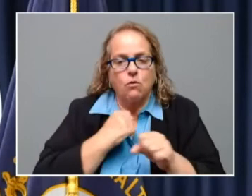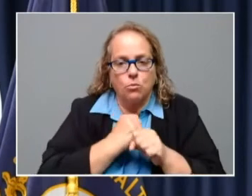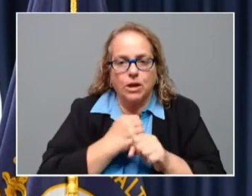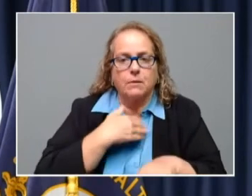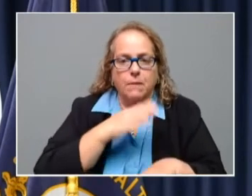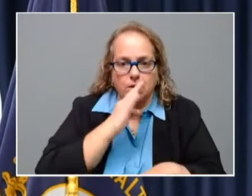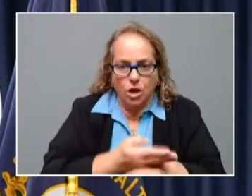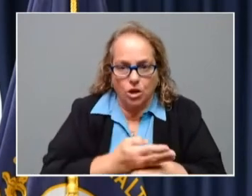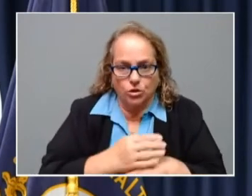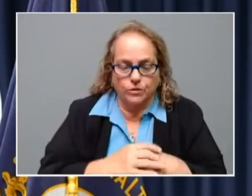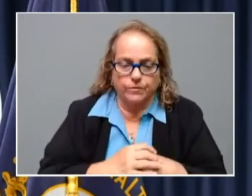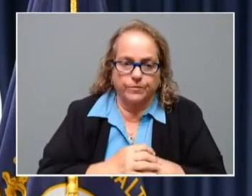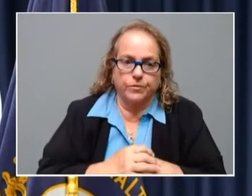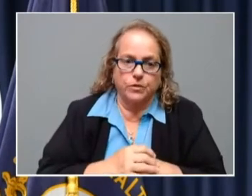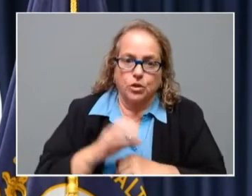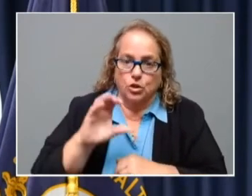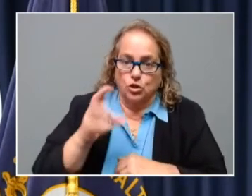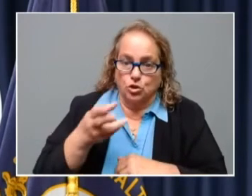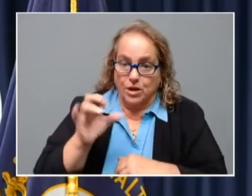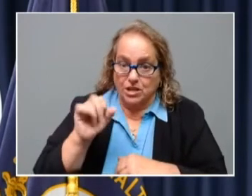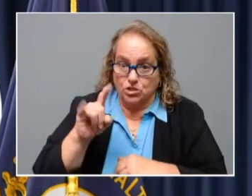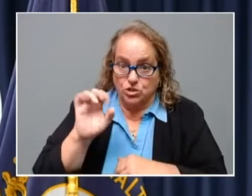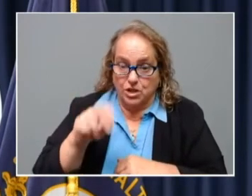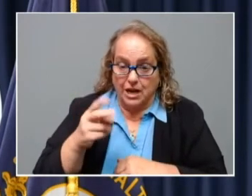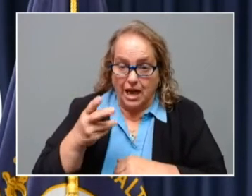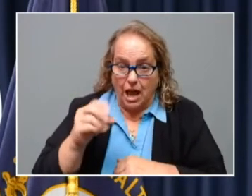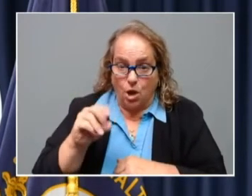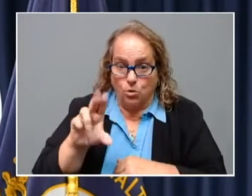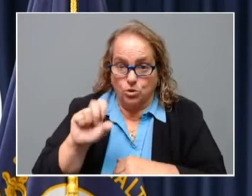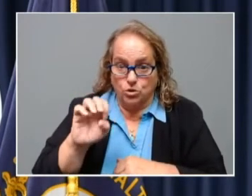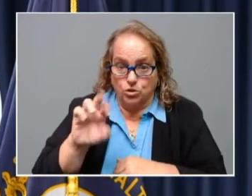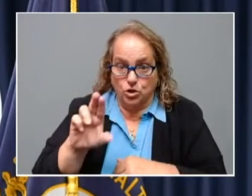Christian Hauser, WKRC.